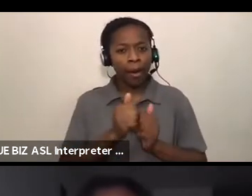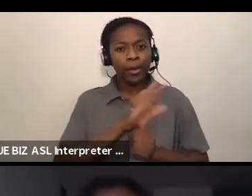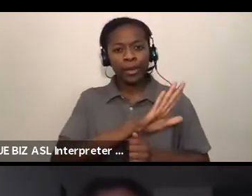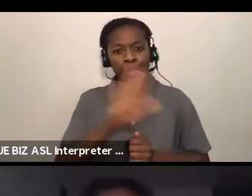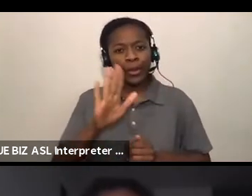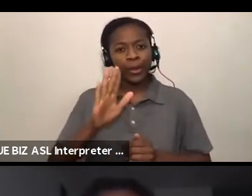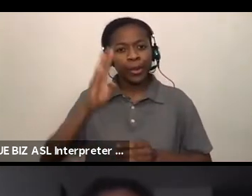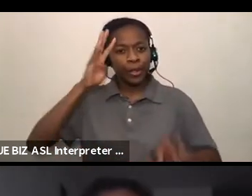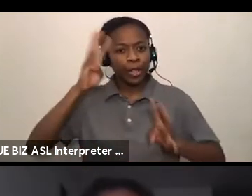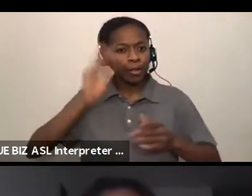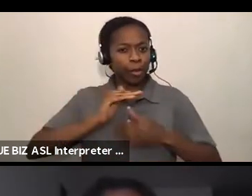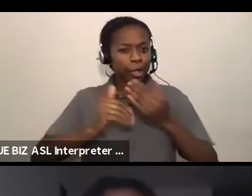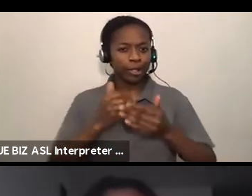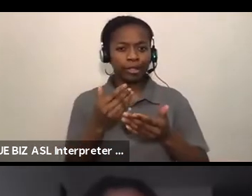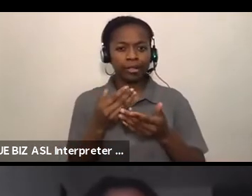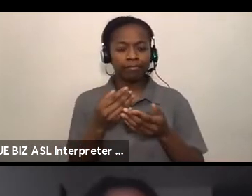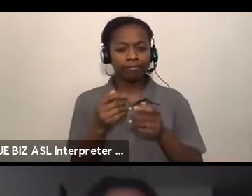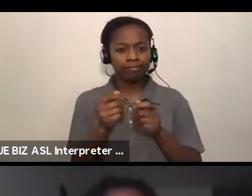out?